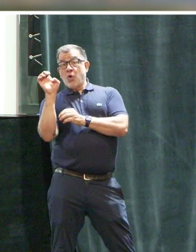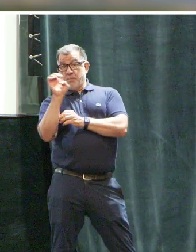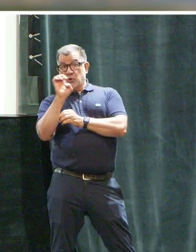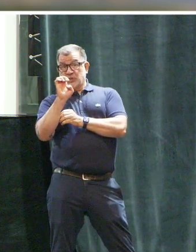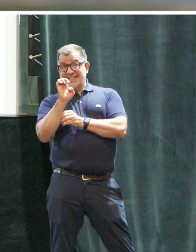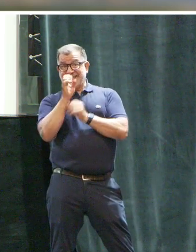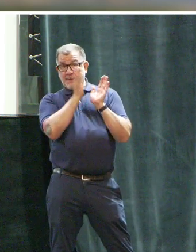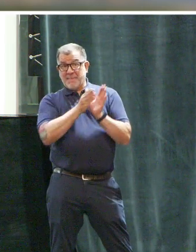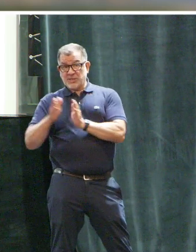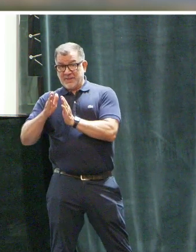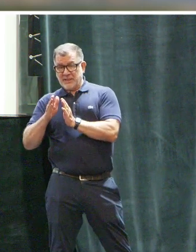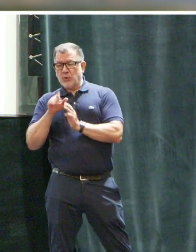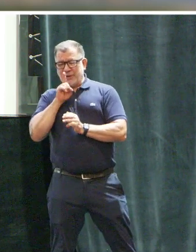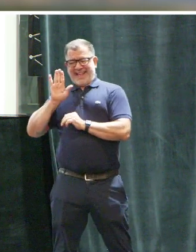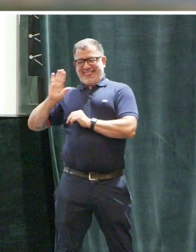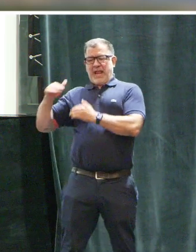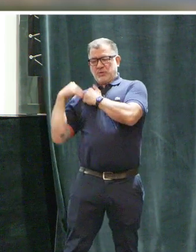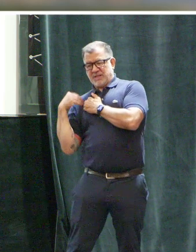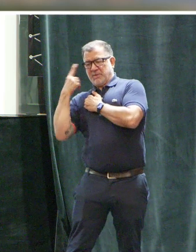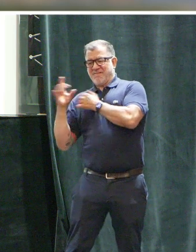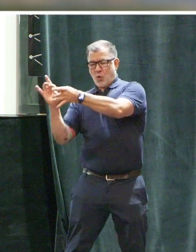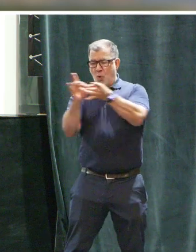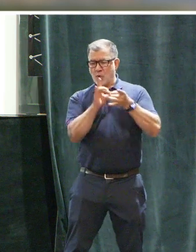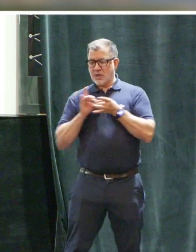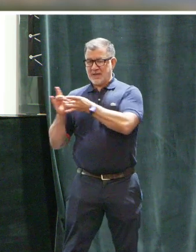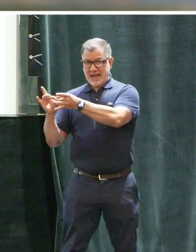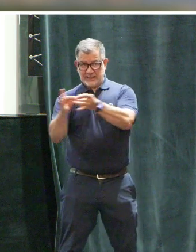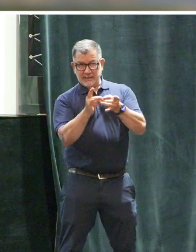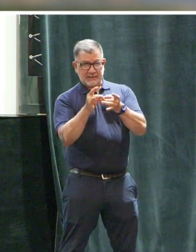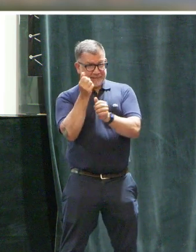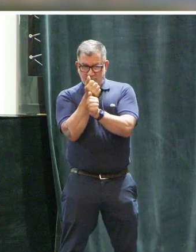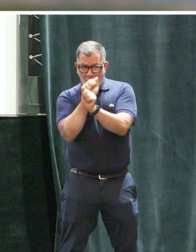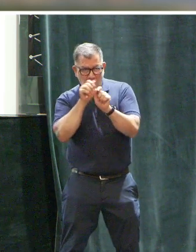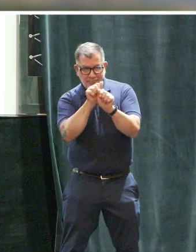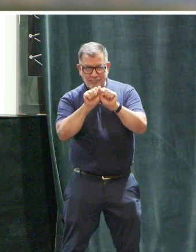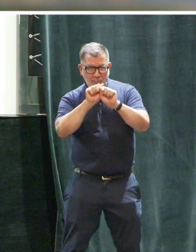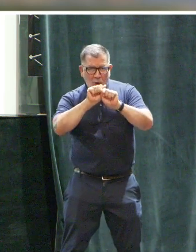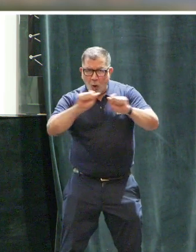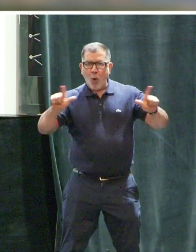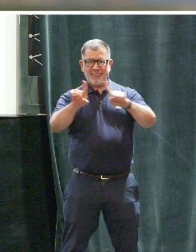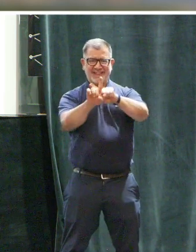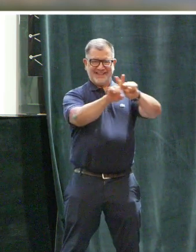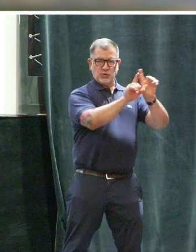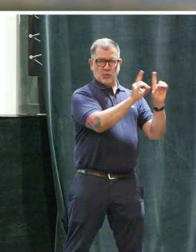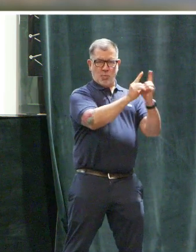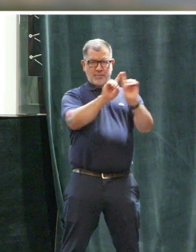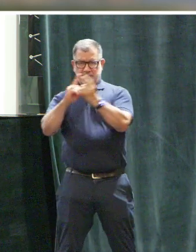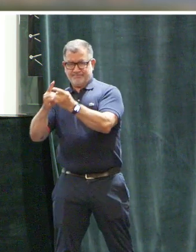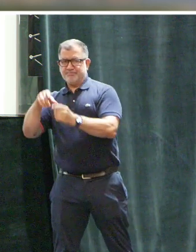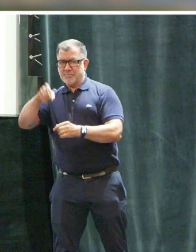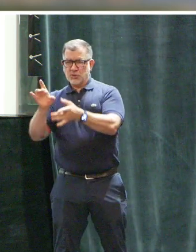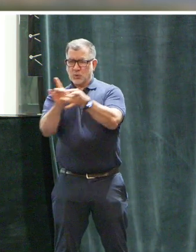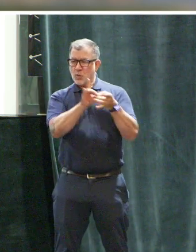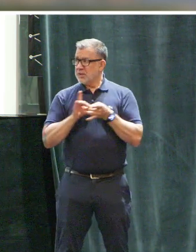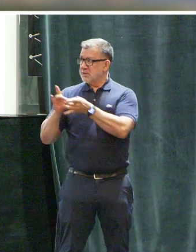entity for pulling together the agency puzzle pieces in the event of a storm surge, for example, and making sure that if